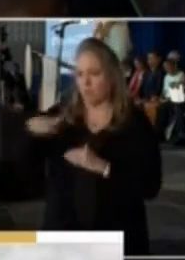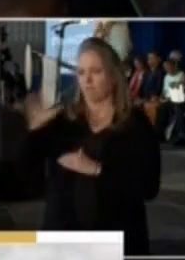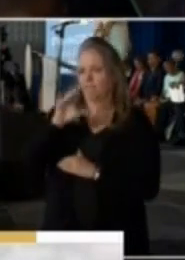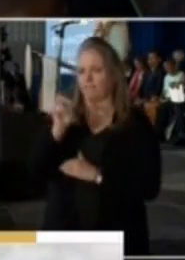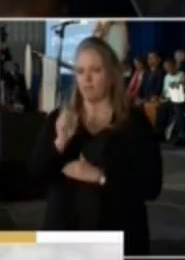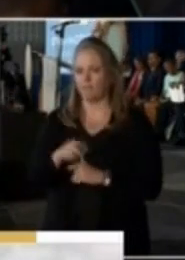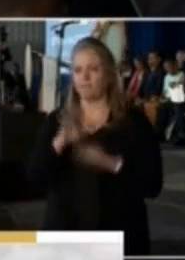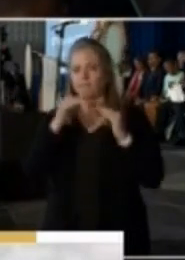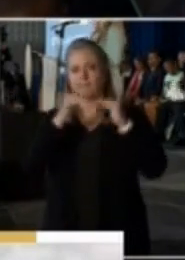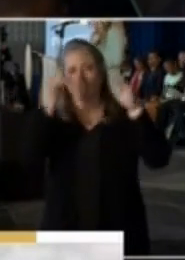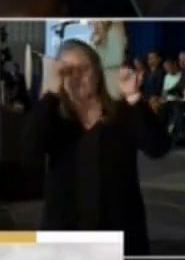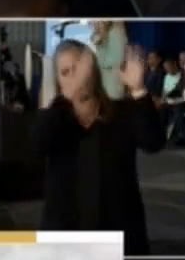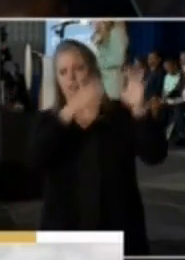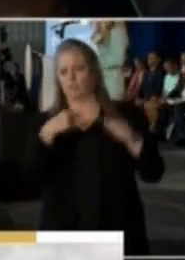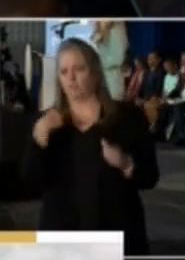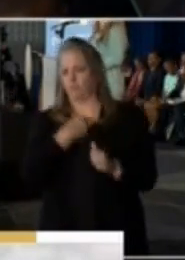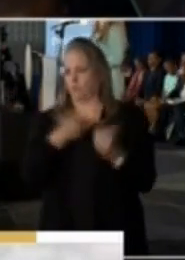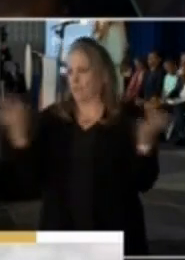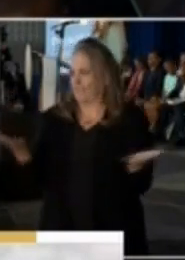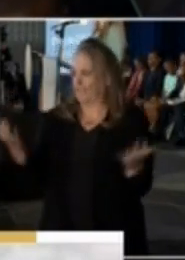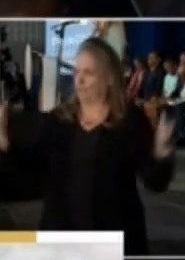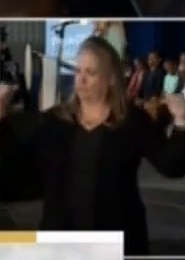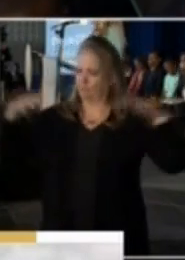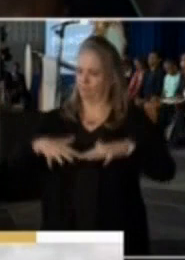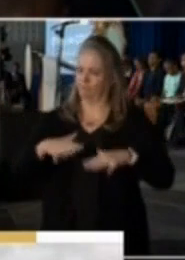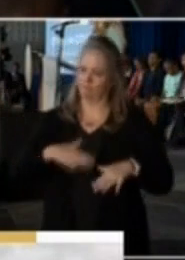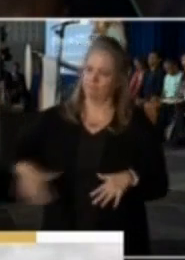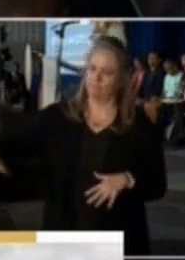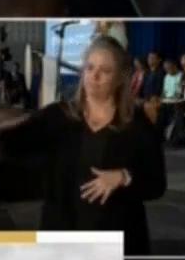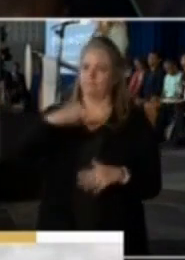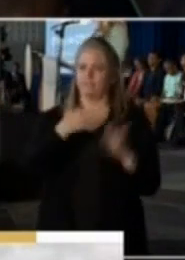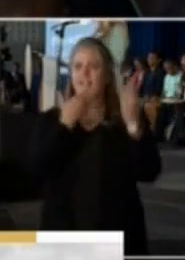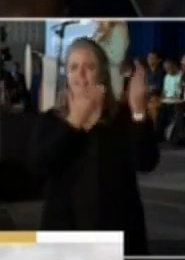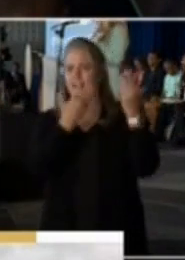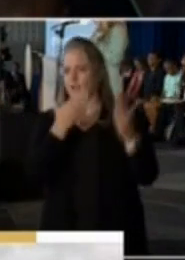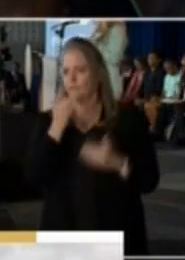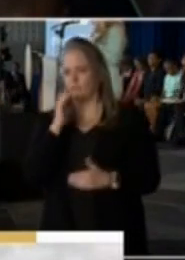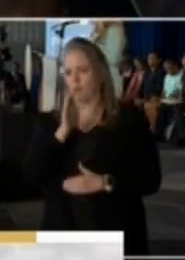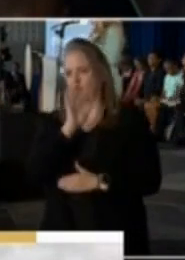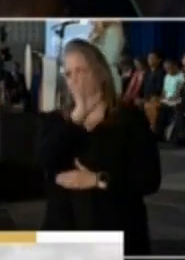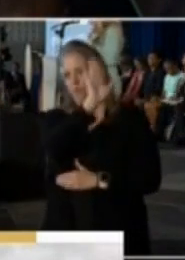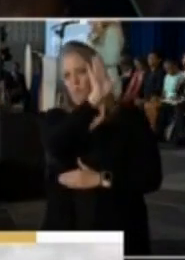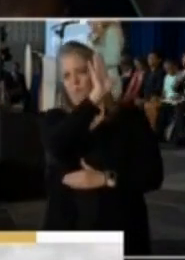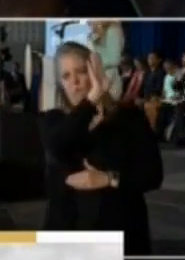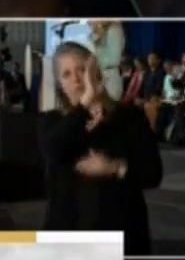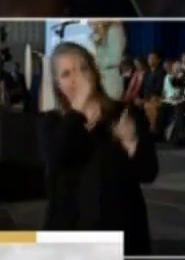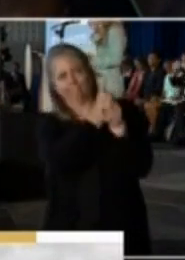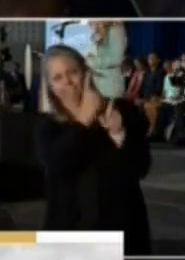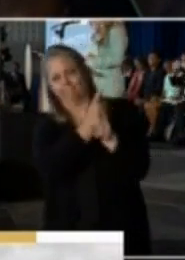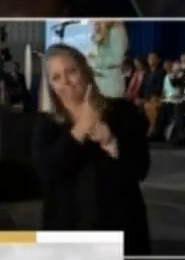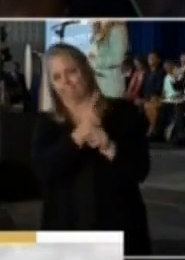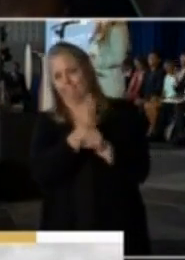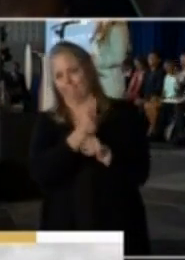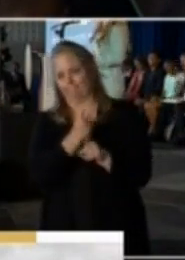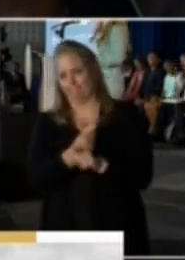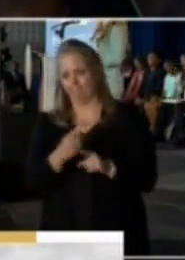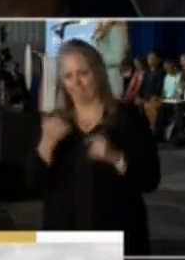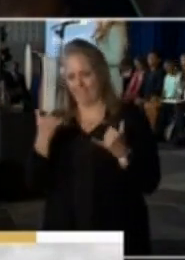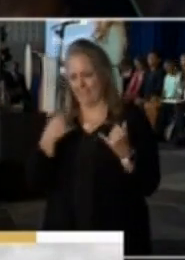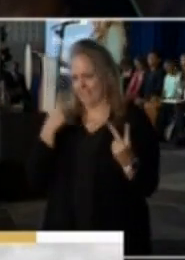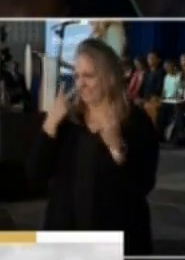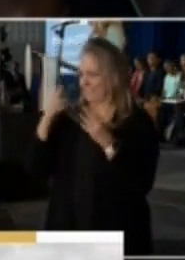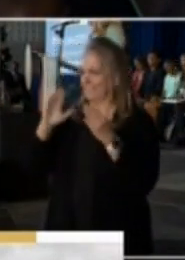we thank you for your goodness, your faithfulness, and it all manifested in our city.